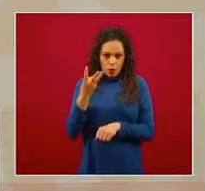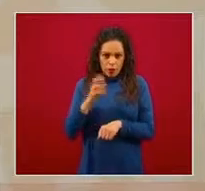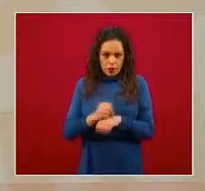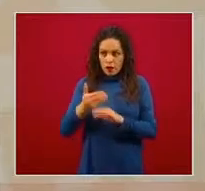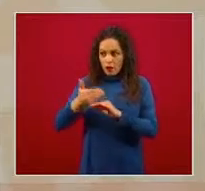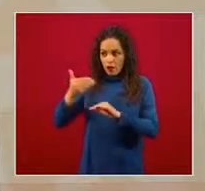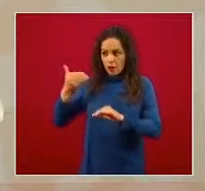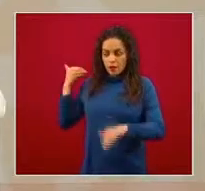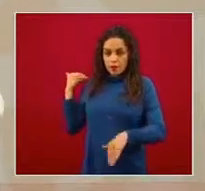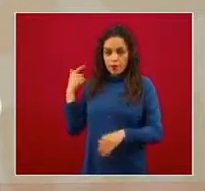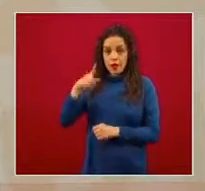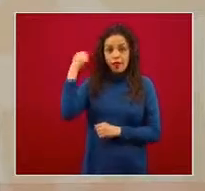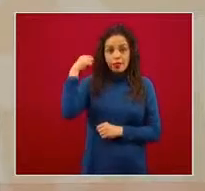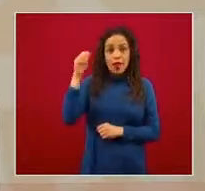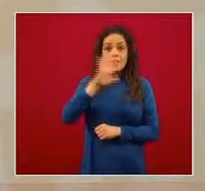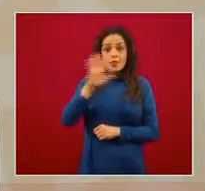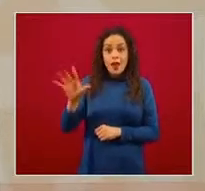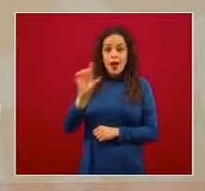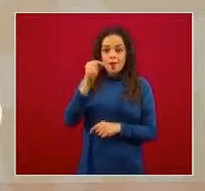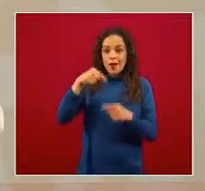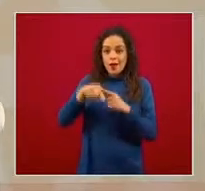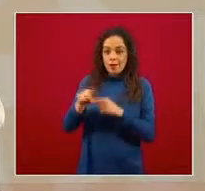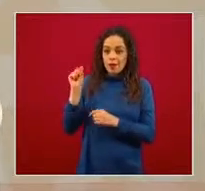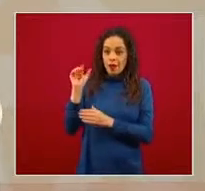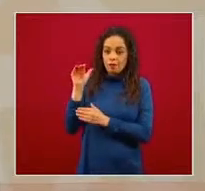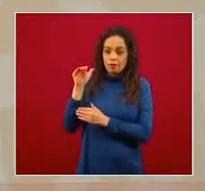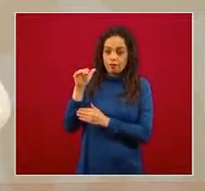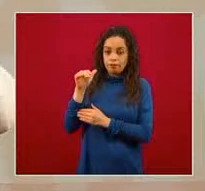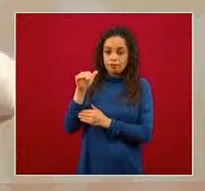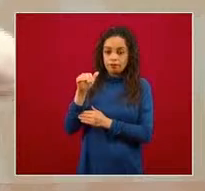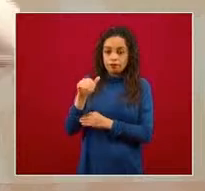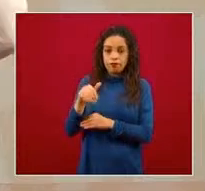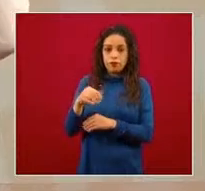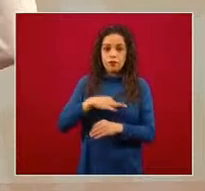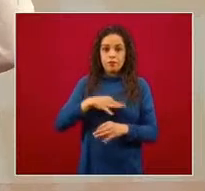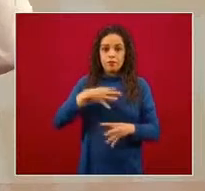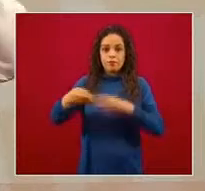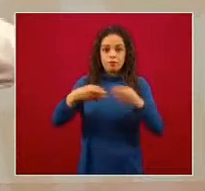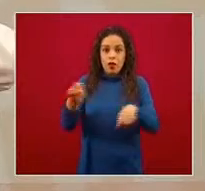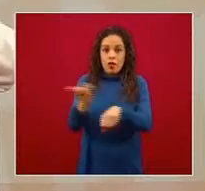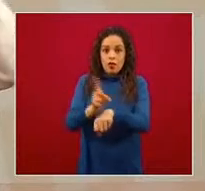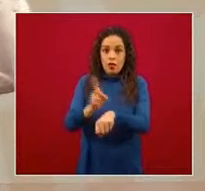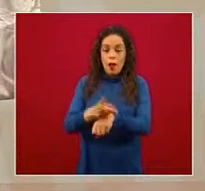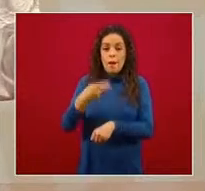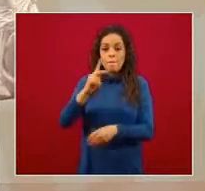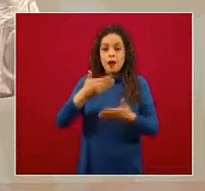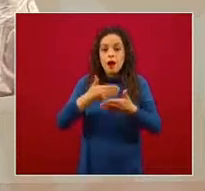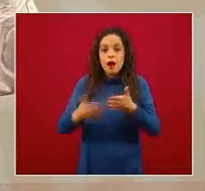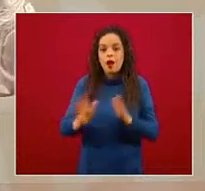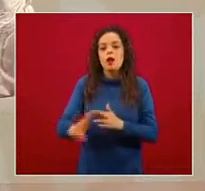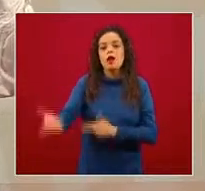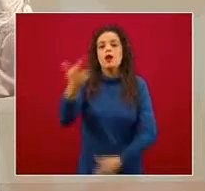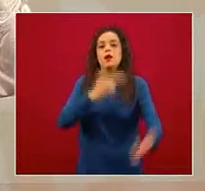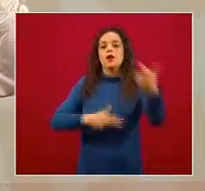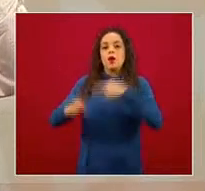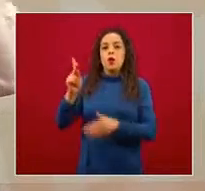have mentioned over the last weeks, their cases had been coming down, but they had